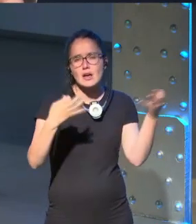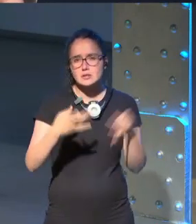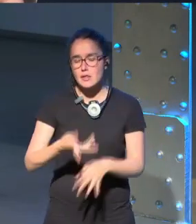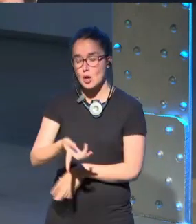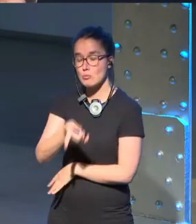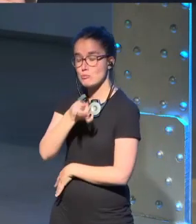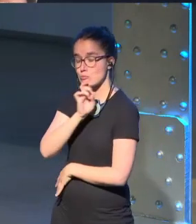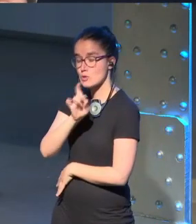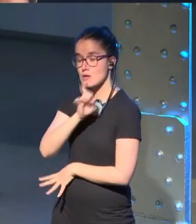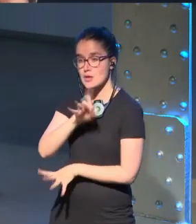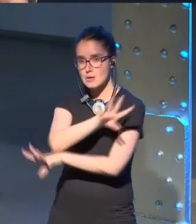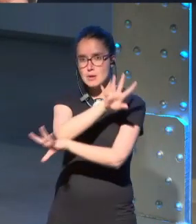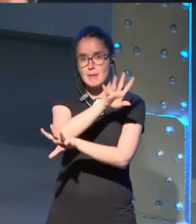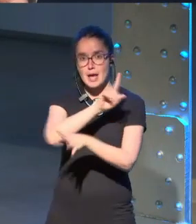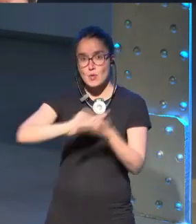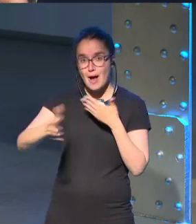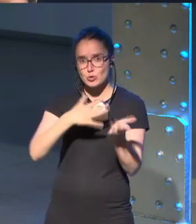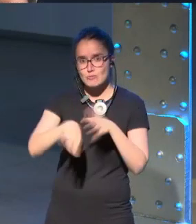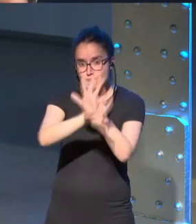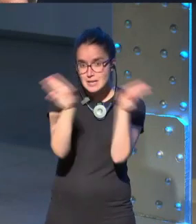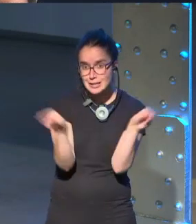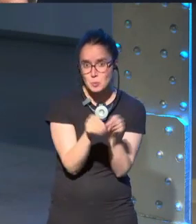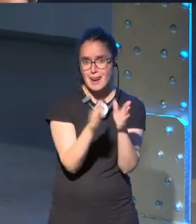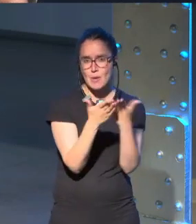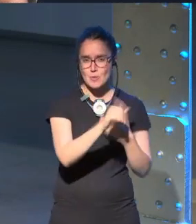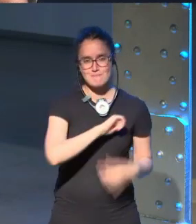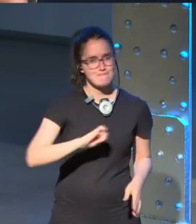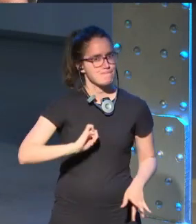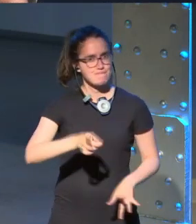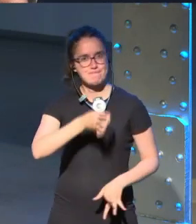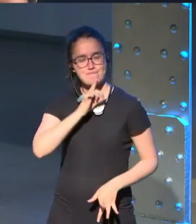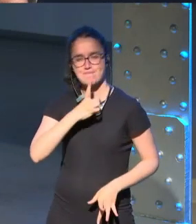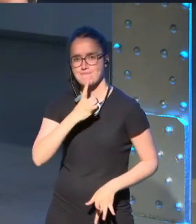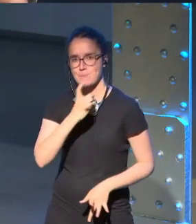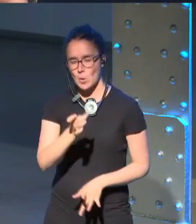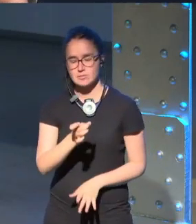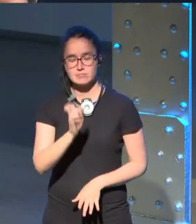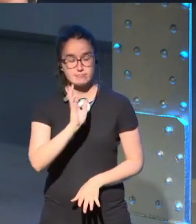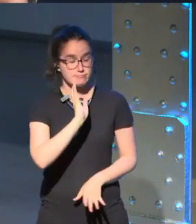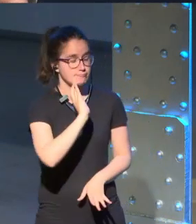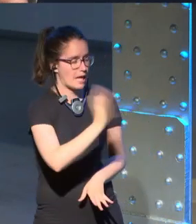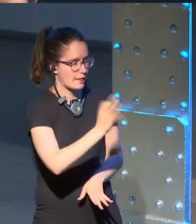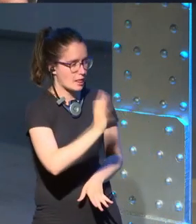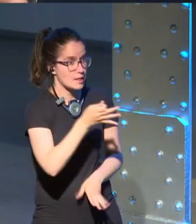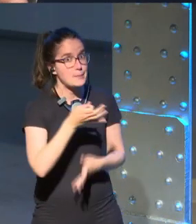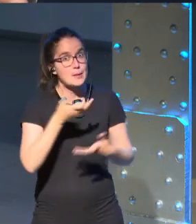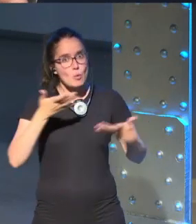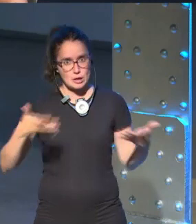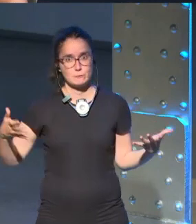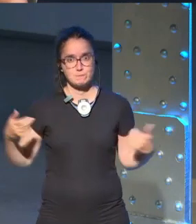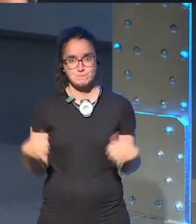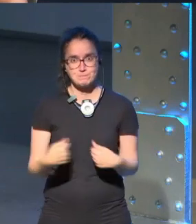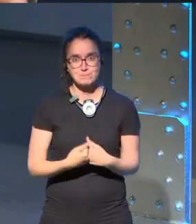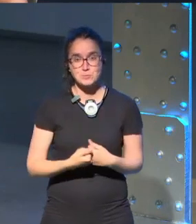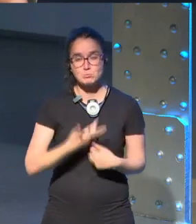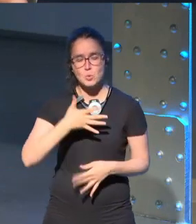difícil para un escritor. It's very difficult for a novel to summarize his own book, isn't it? Is. Oh, I tell you, I can